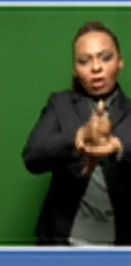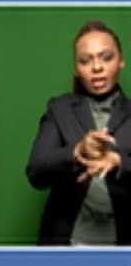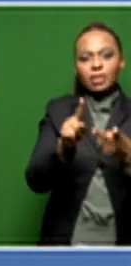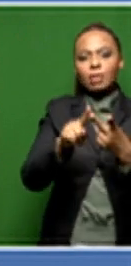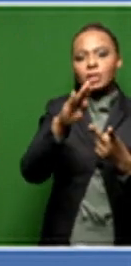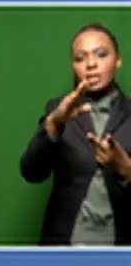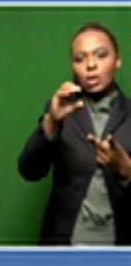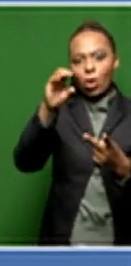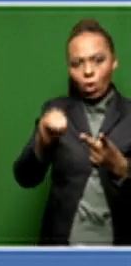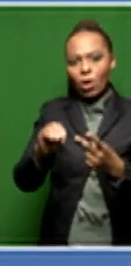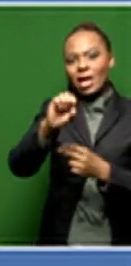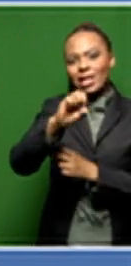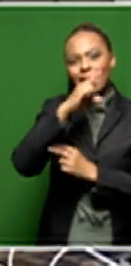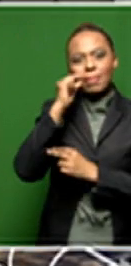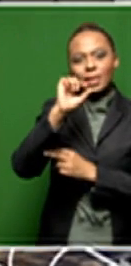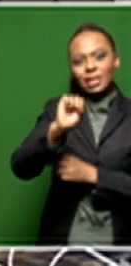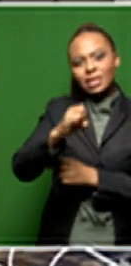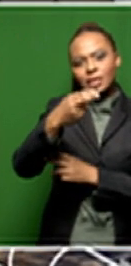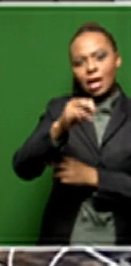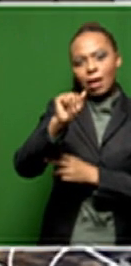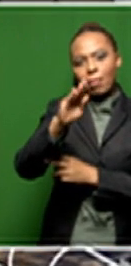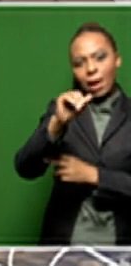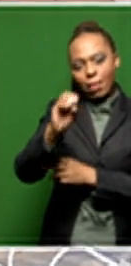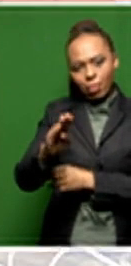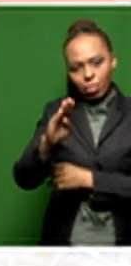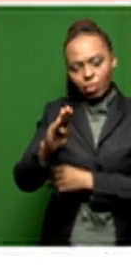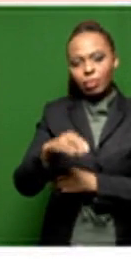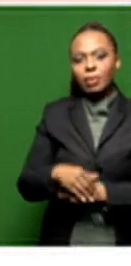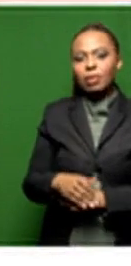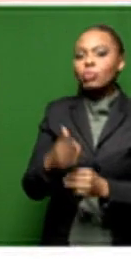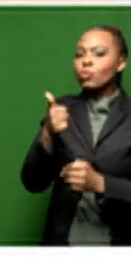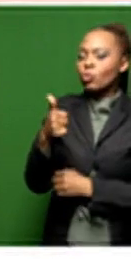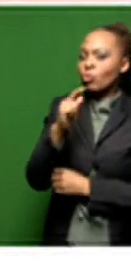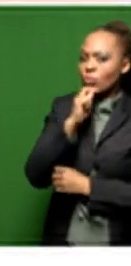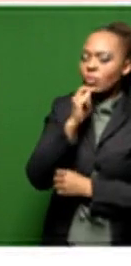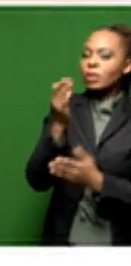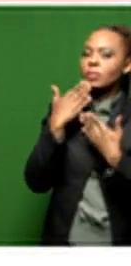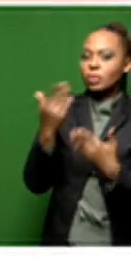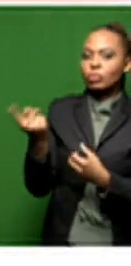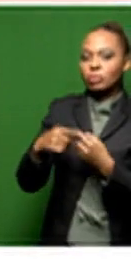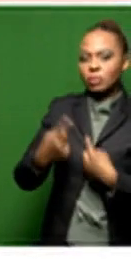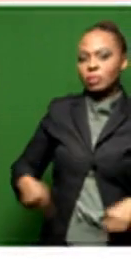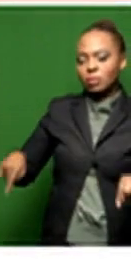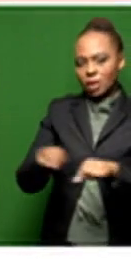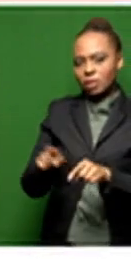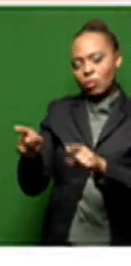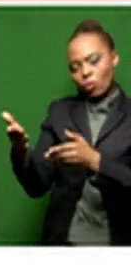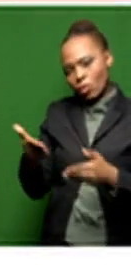CEO, Shabab Rahil. A very good morning to you. Thank you so much for joining us, and a warm welcome to Morning Live.